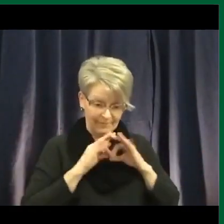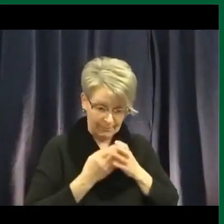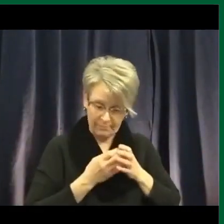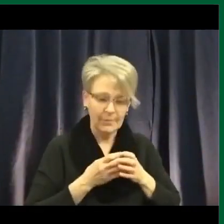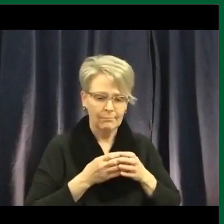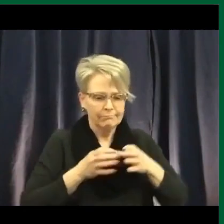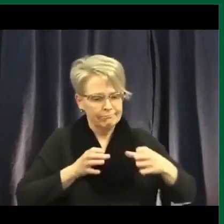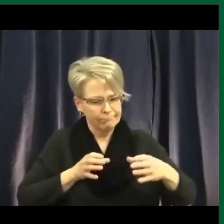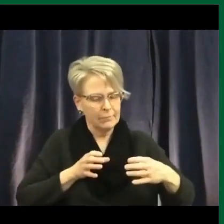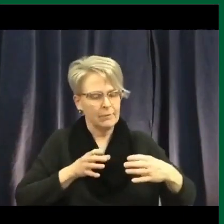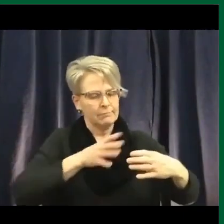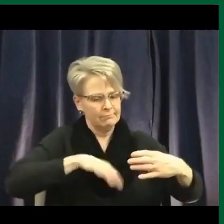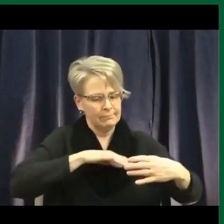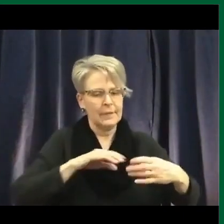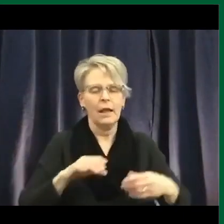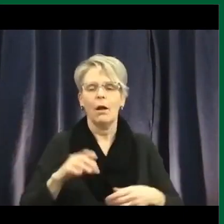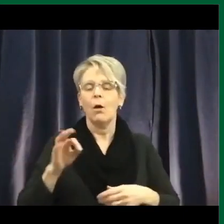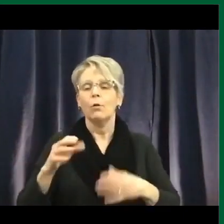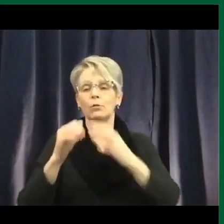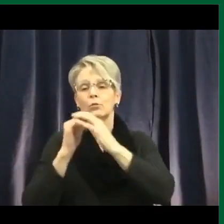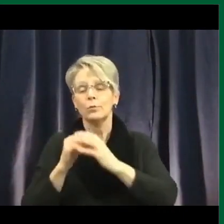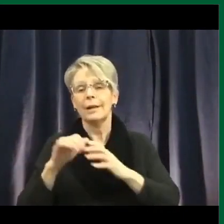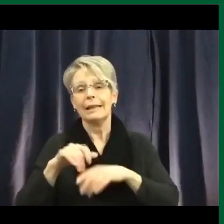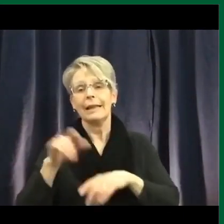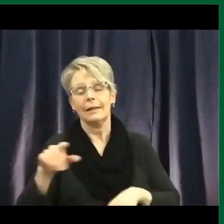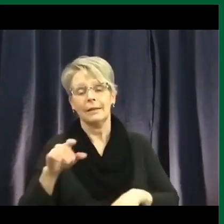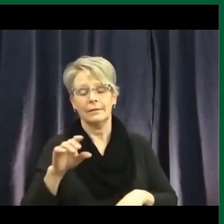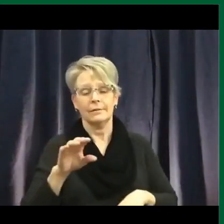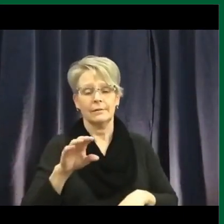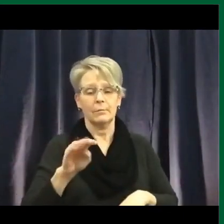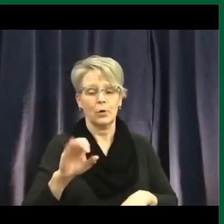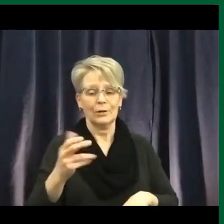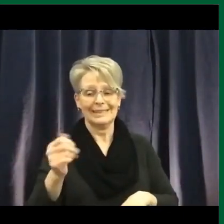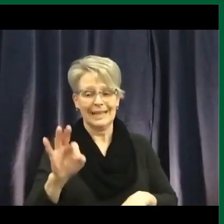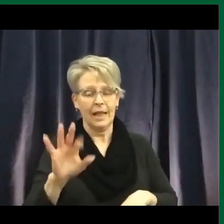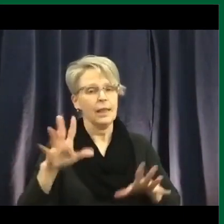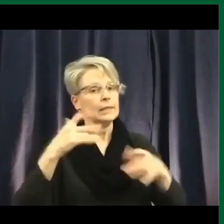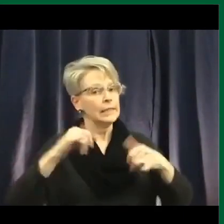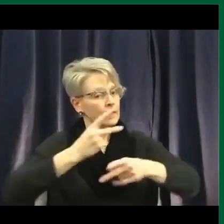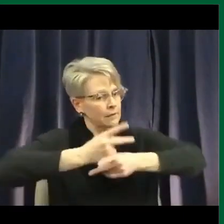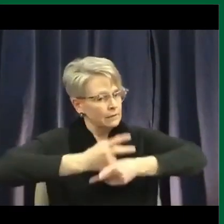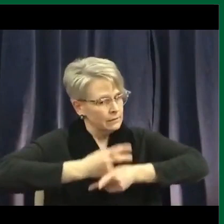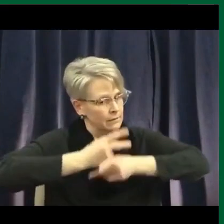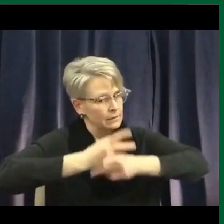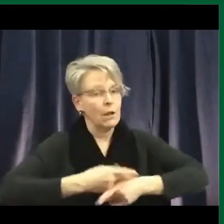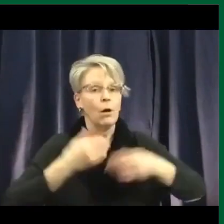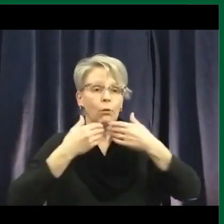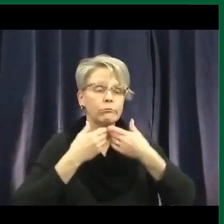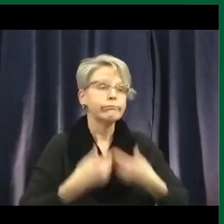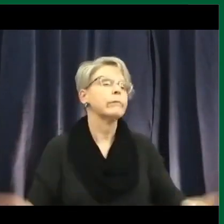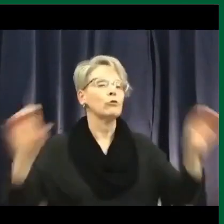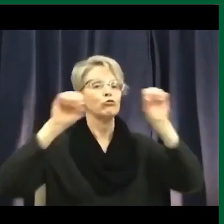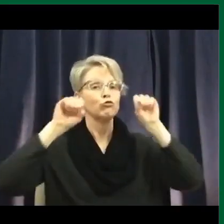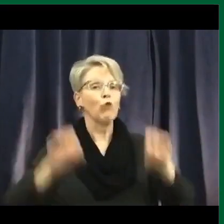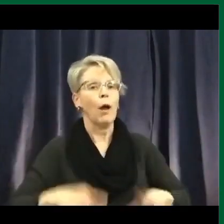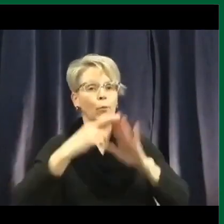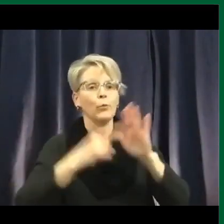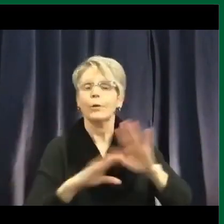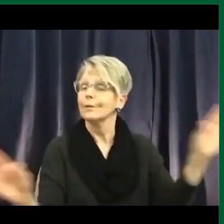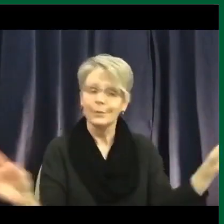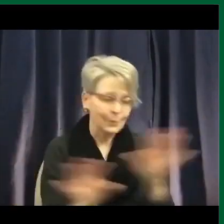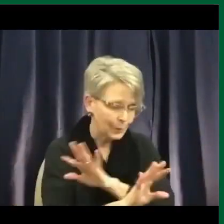on the 19th, this is a very cautious softening of some of the regulations that we have in place.